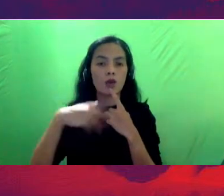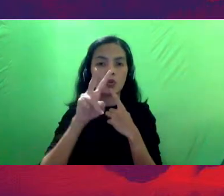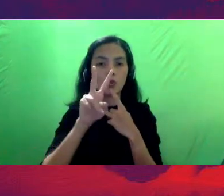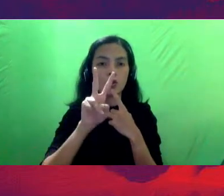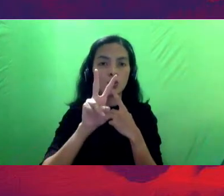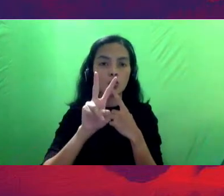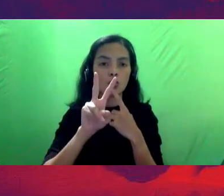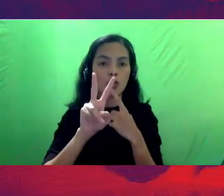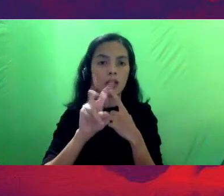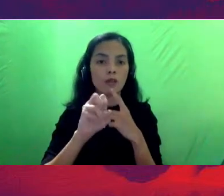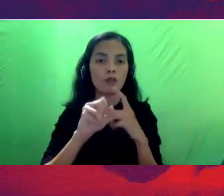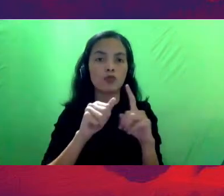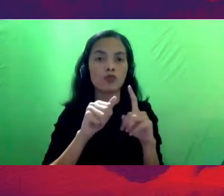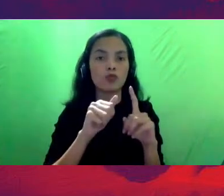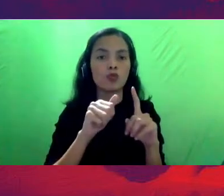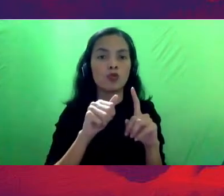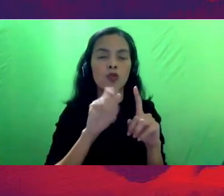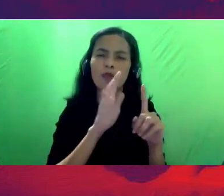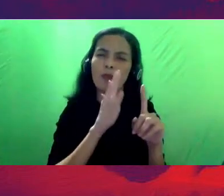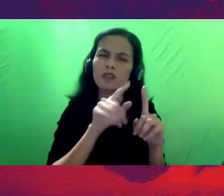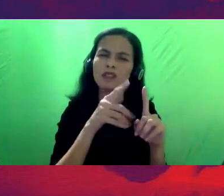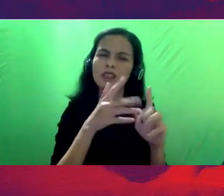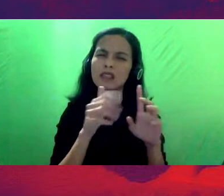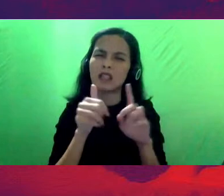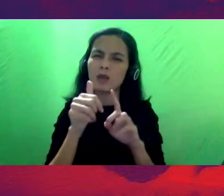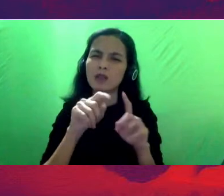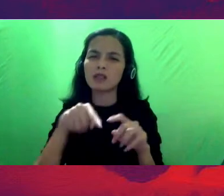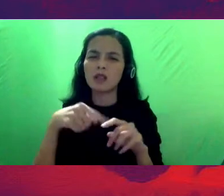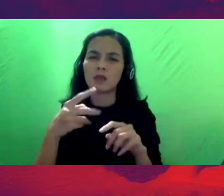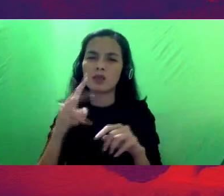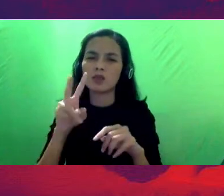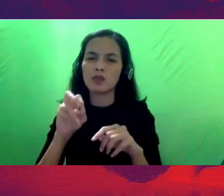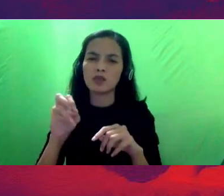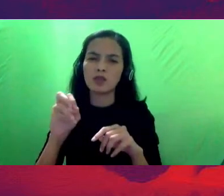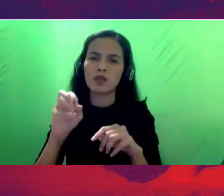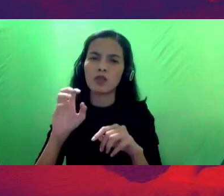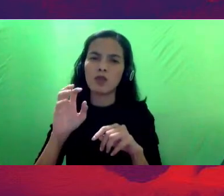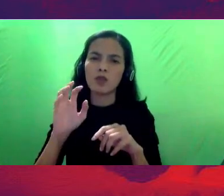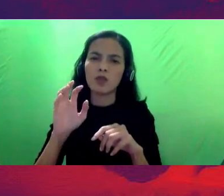16, and 2005 and 6. So the gap of 10 years.